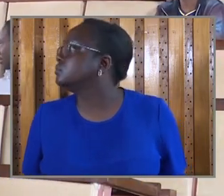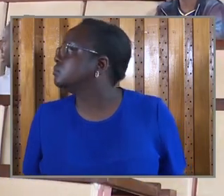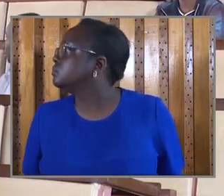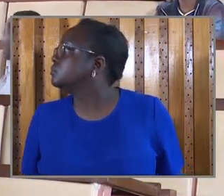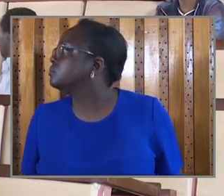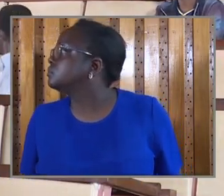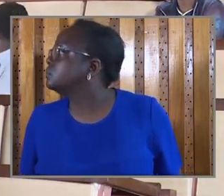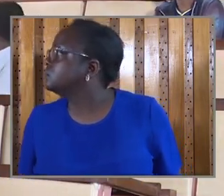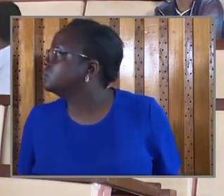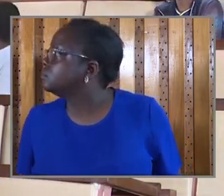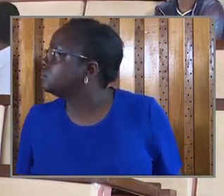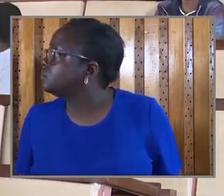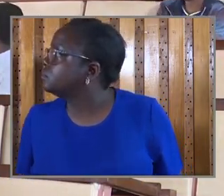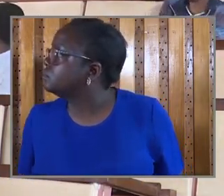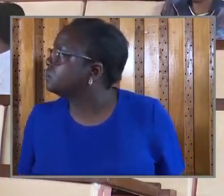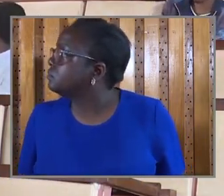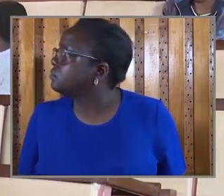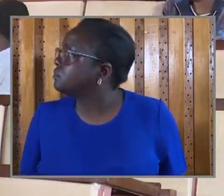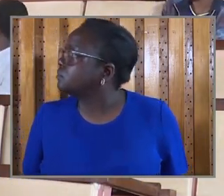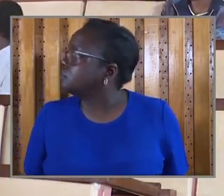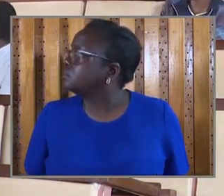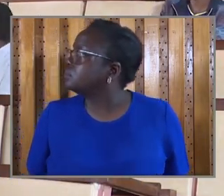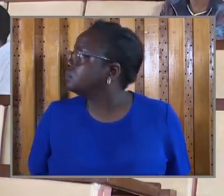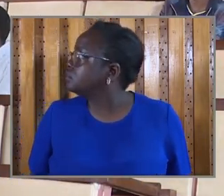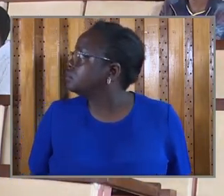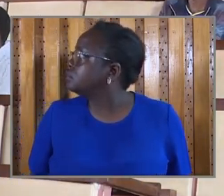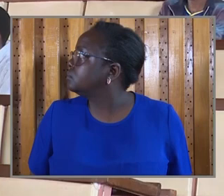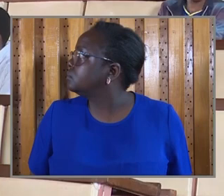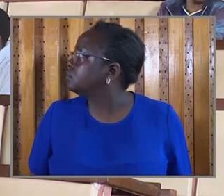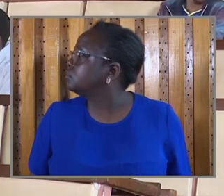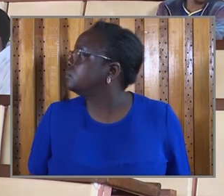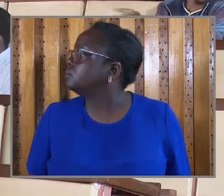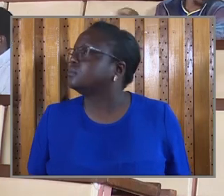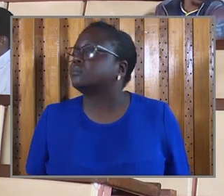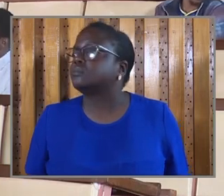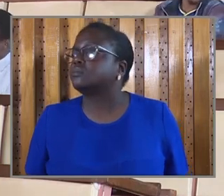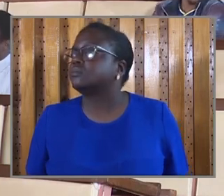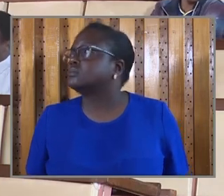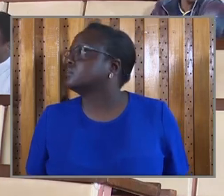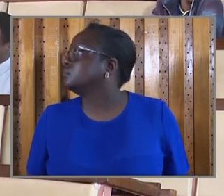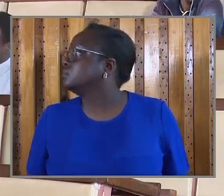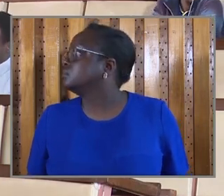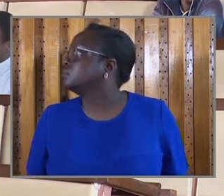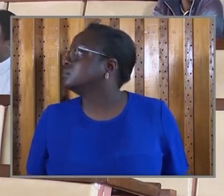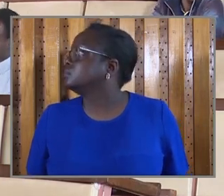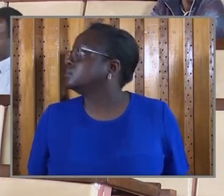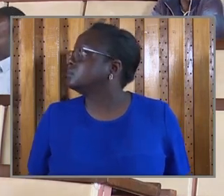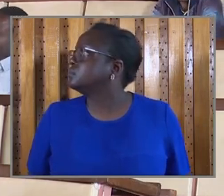Members of the EU delegation, please come.